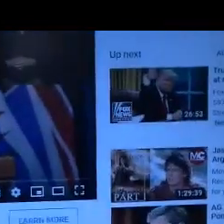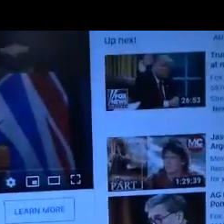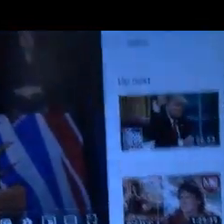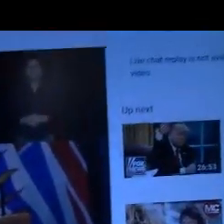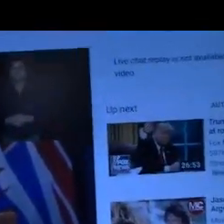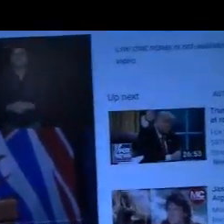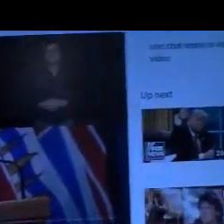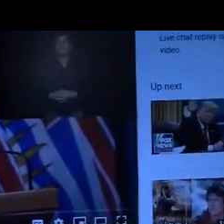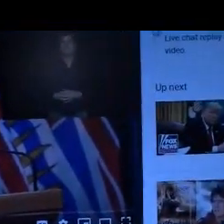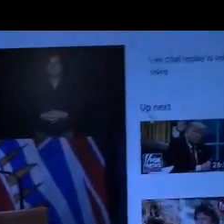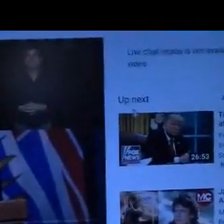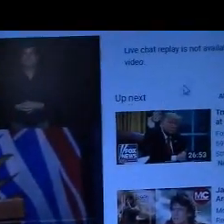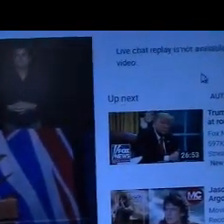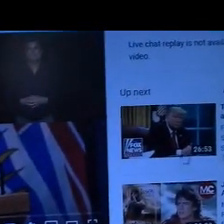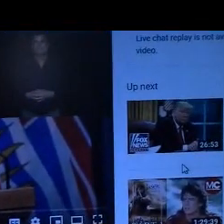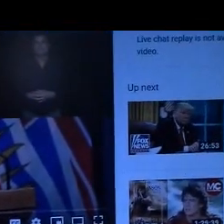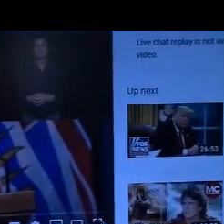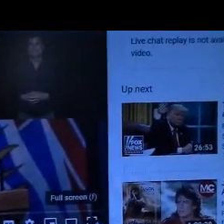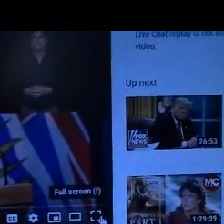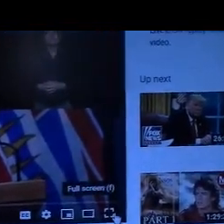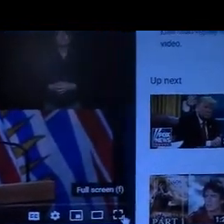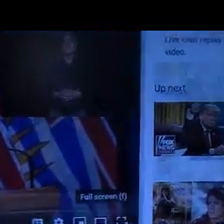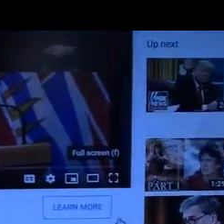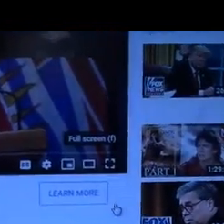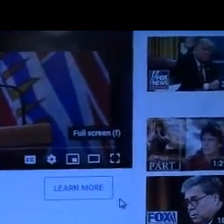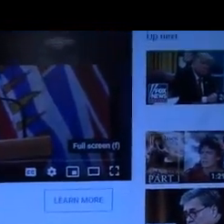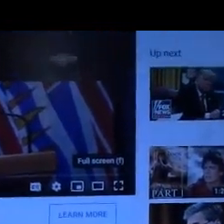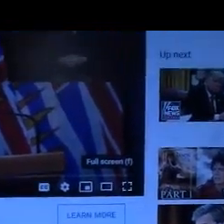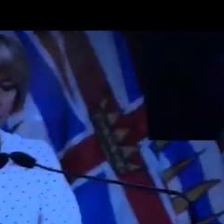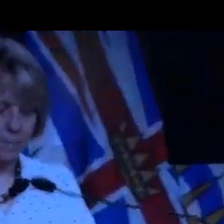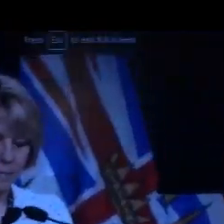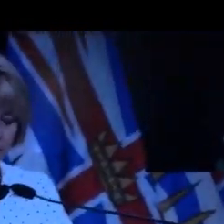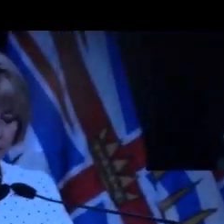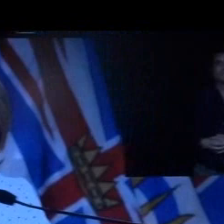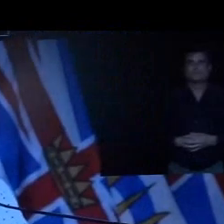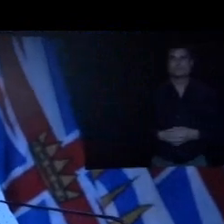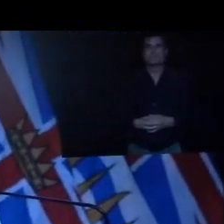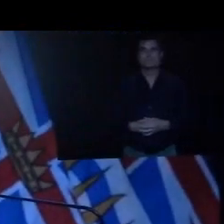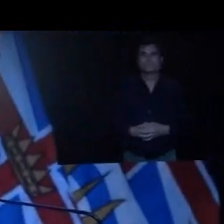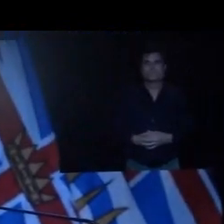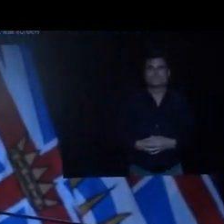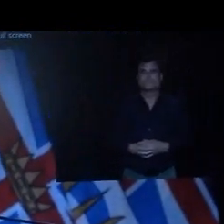Now, watch her demure. Seriously. Watch this person's demure.